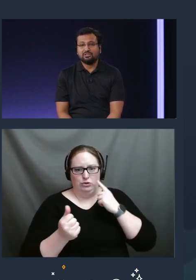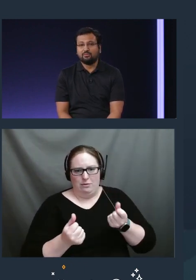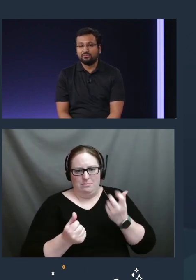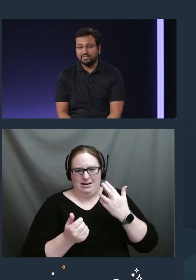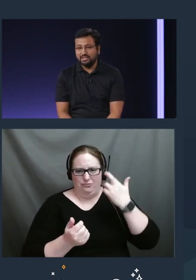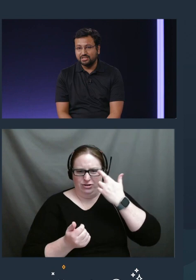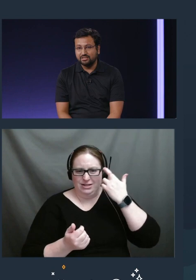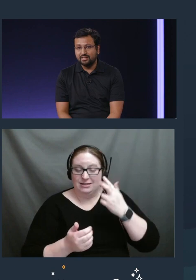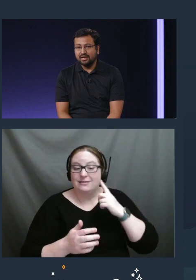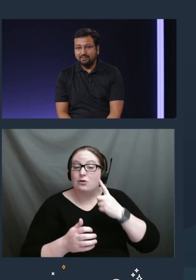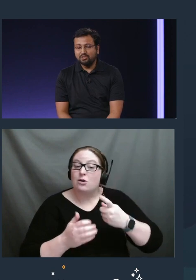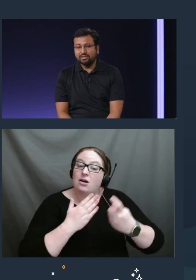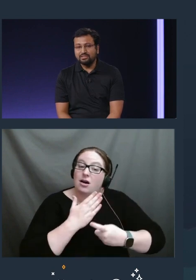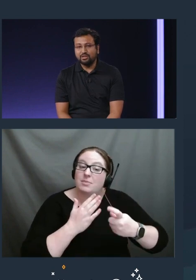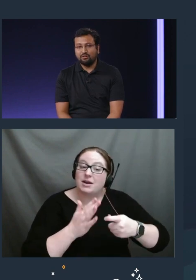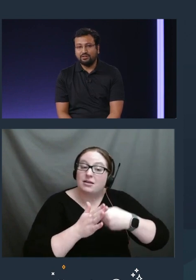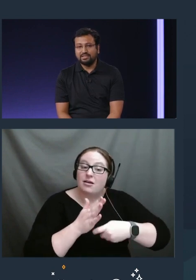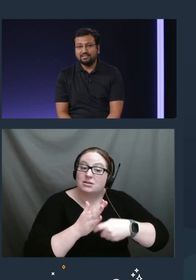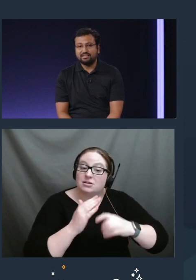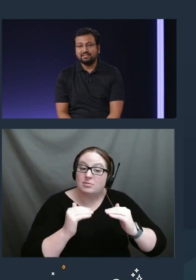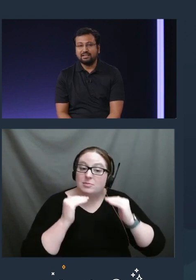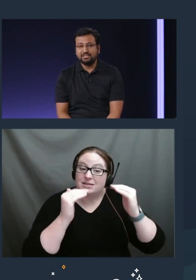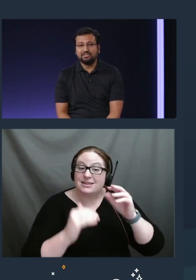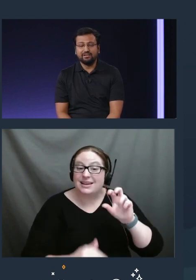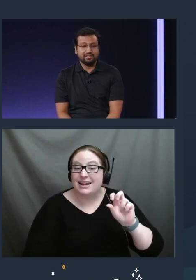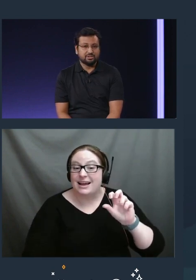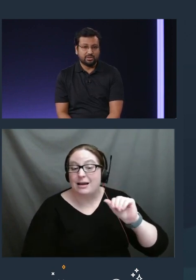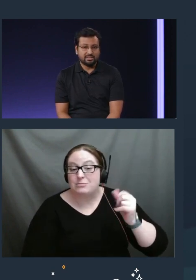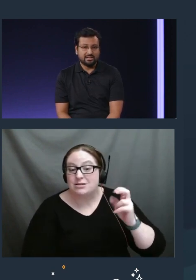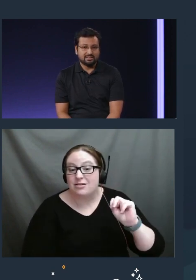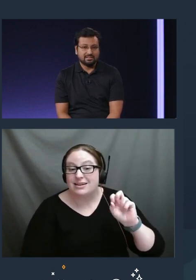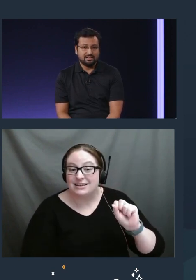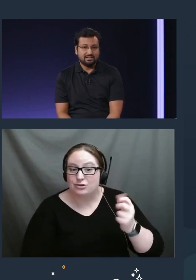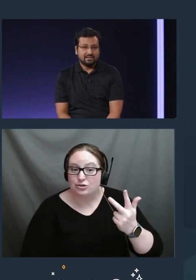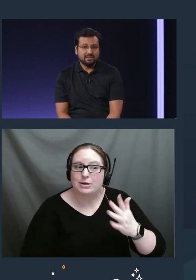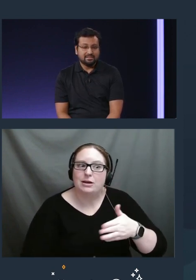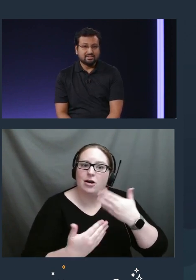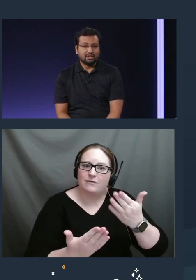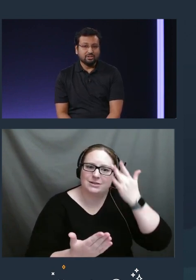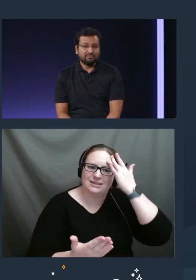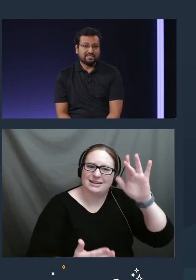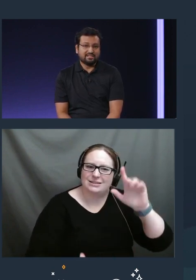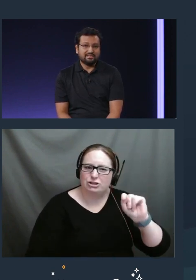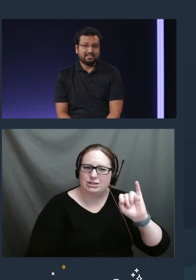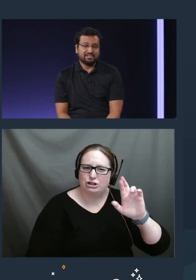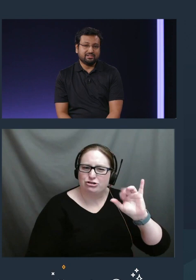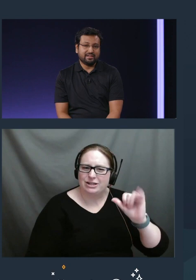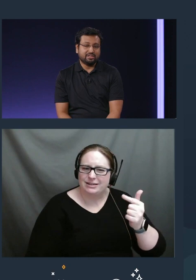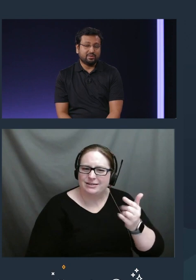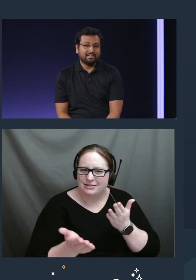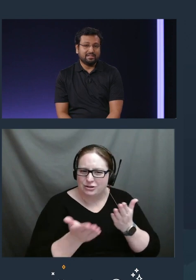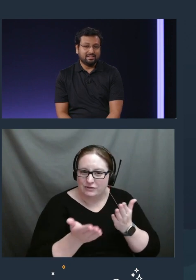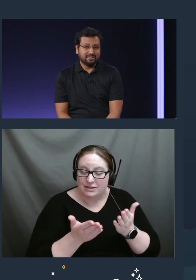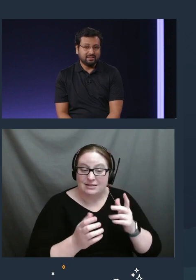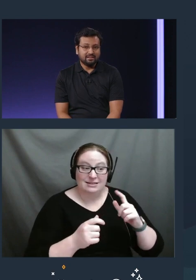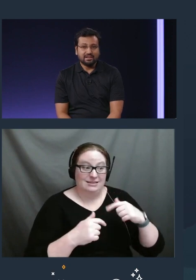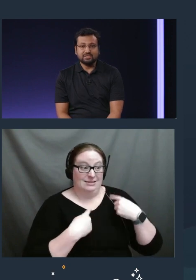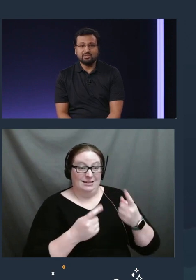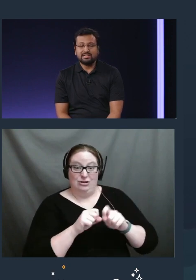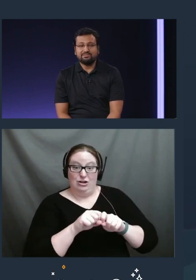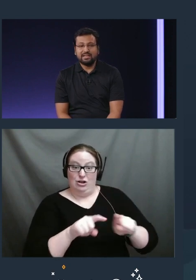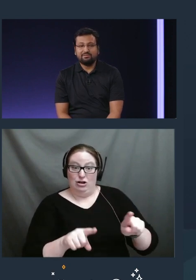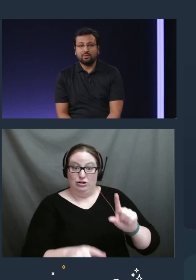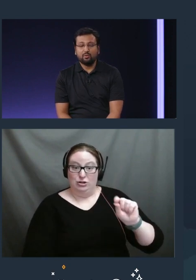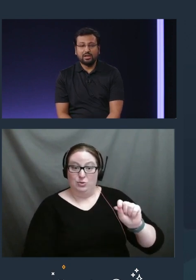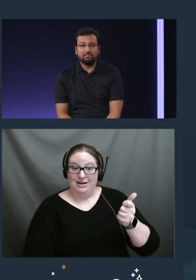automatic cost optimization, Amazon S3 offers S3 Intelligent Tiering storage class. Since the launch of S3 Intelligent Tiering in 2018,